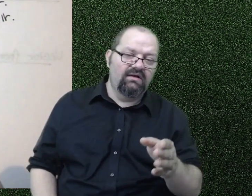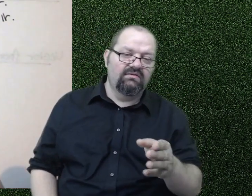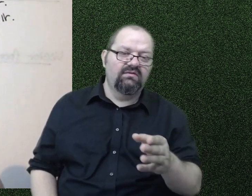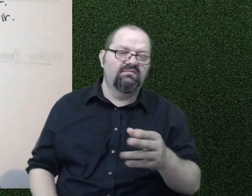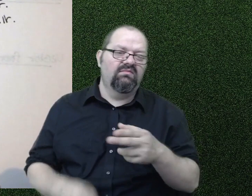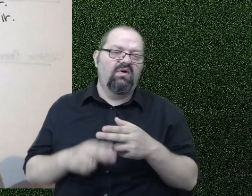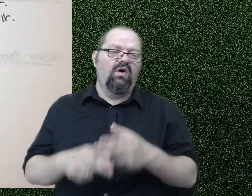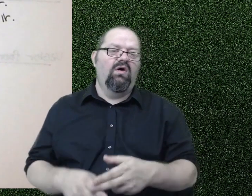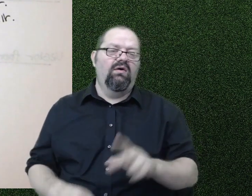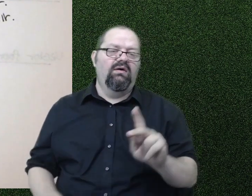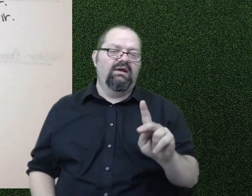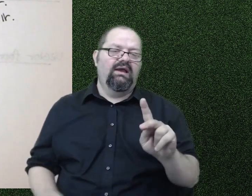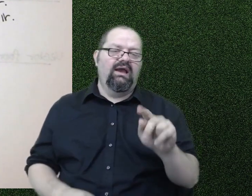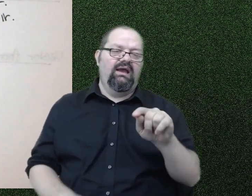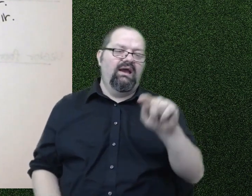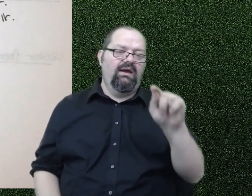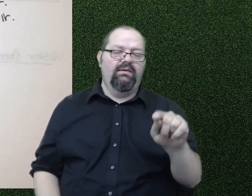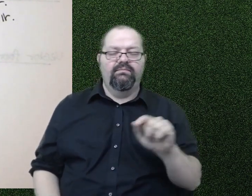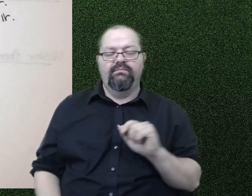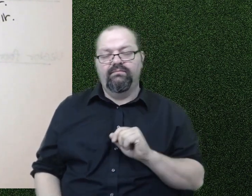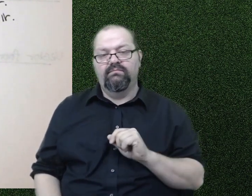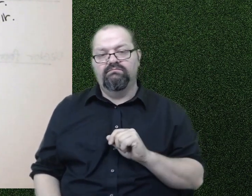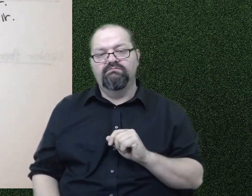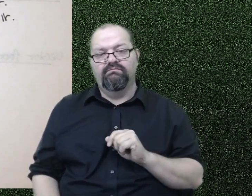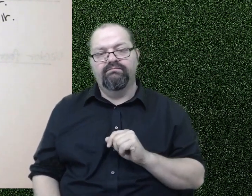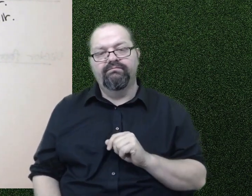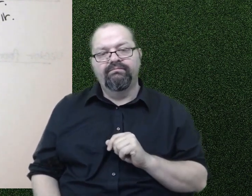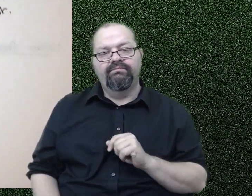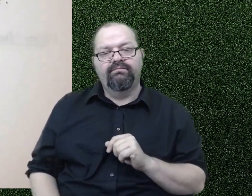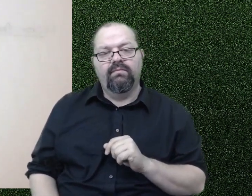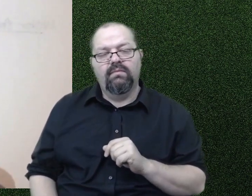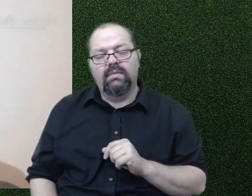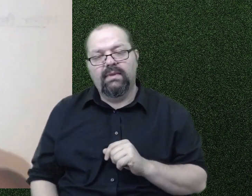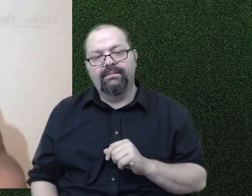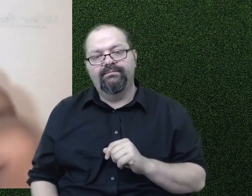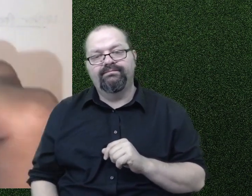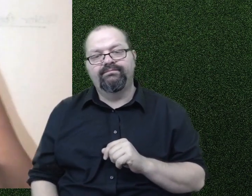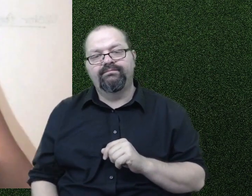It's 1 unit long and it points in the z direction, has 3 components.